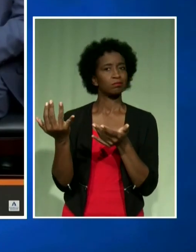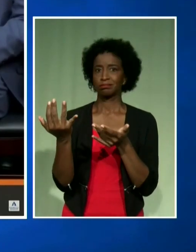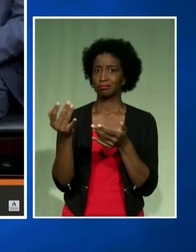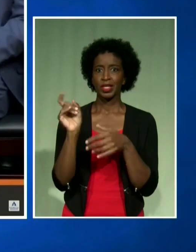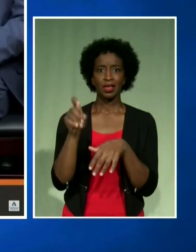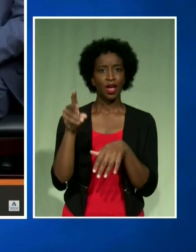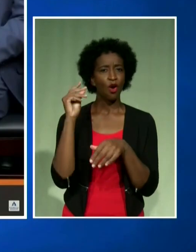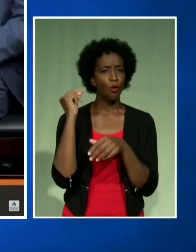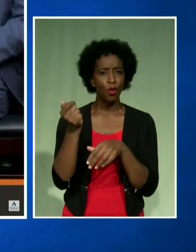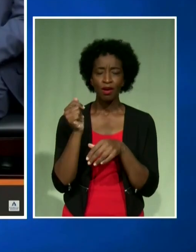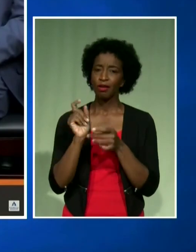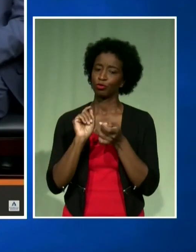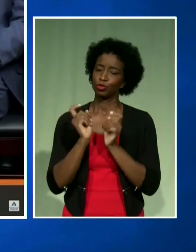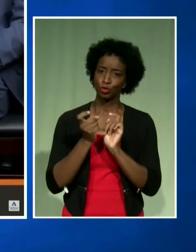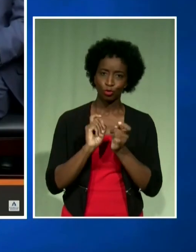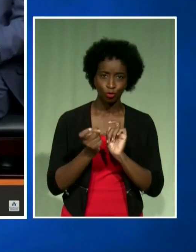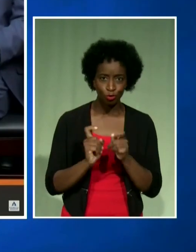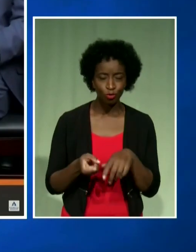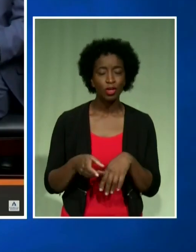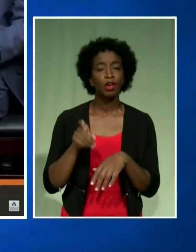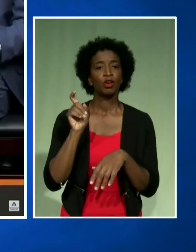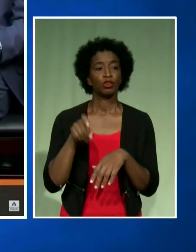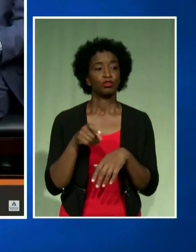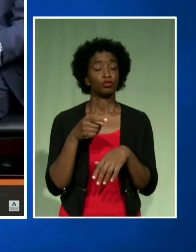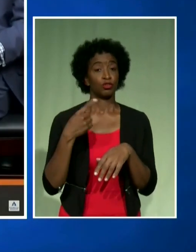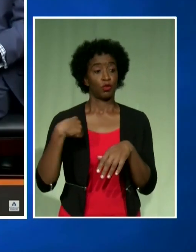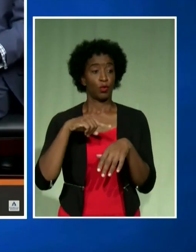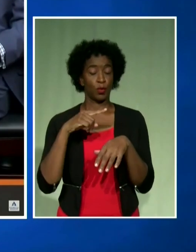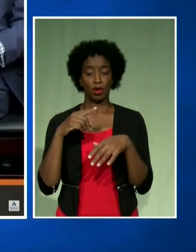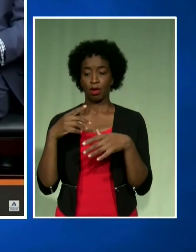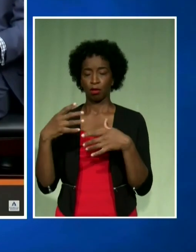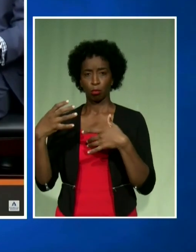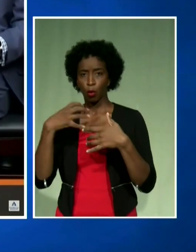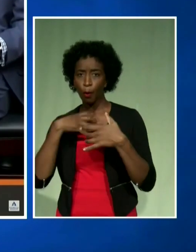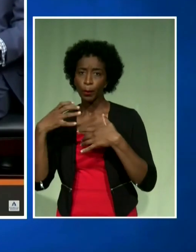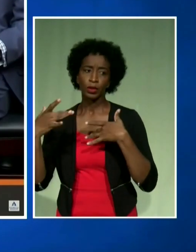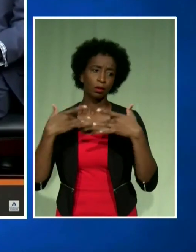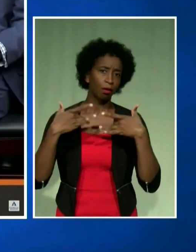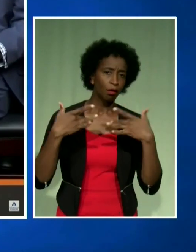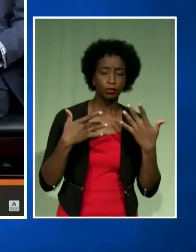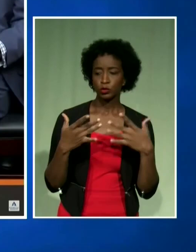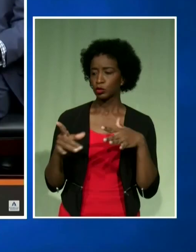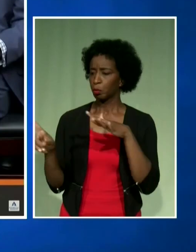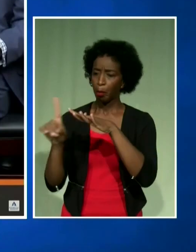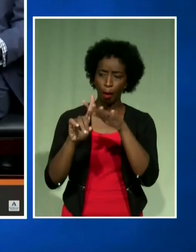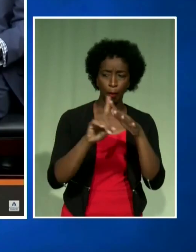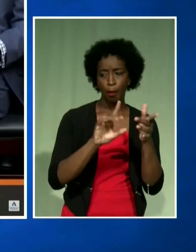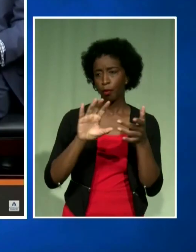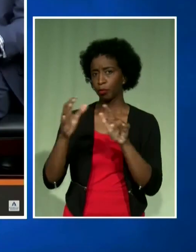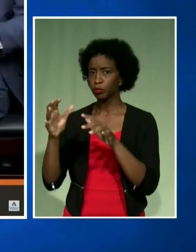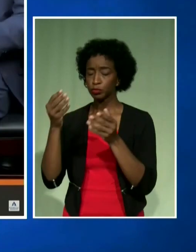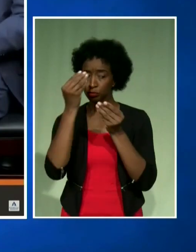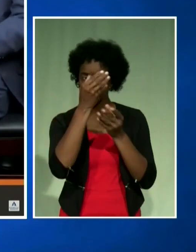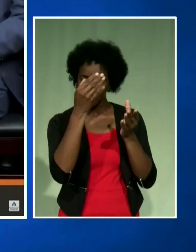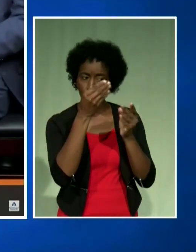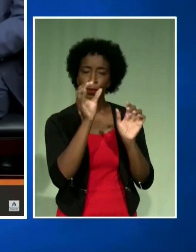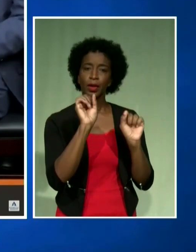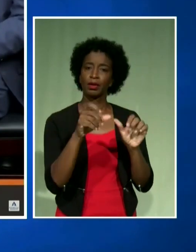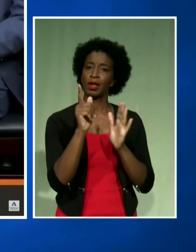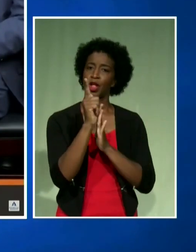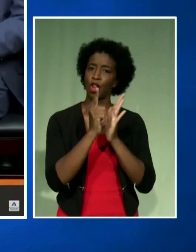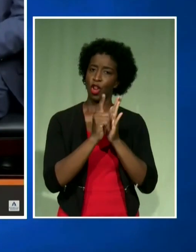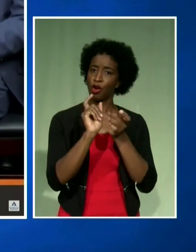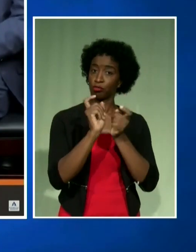in order to take account of the improvements that have been made by countries. Why? Because in that course of the year, that country can